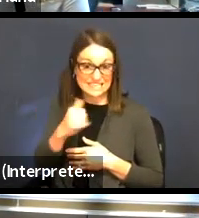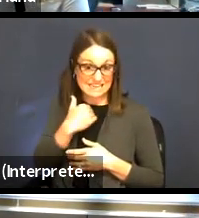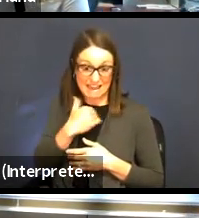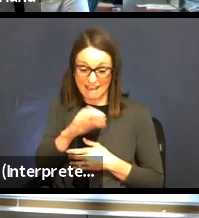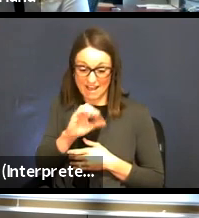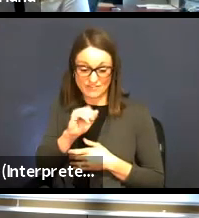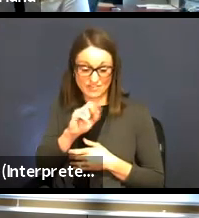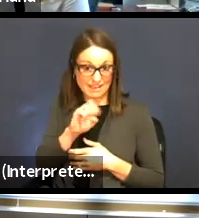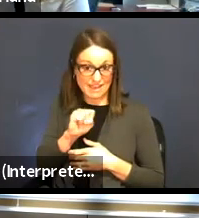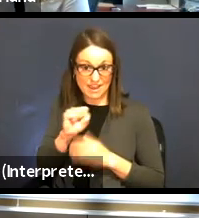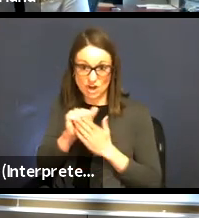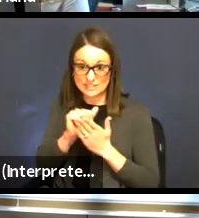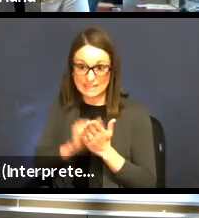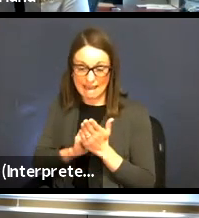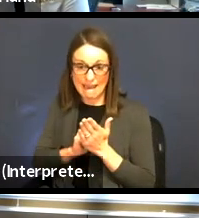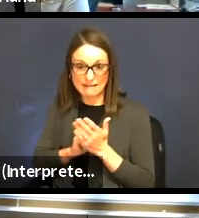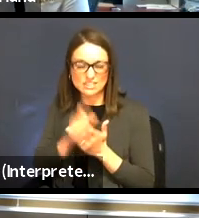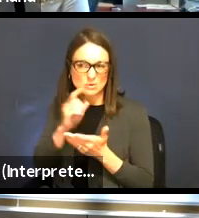would be close to $30 million